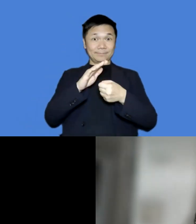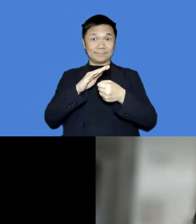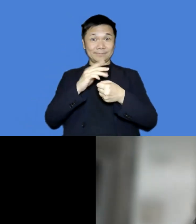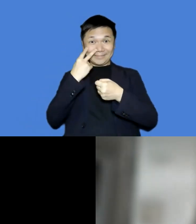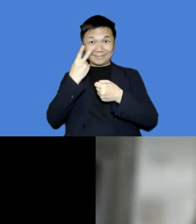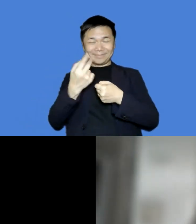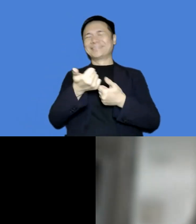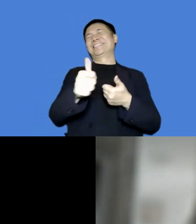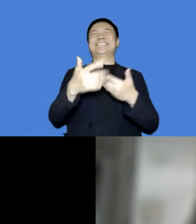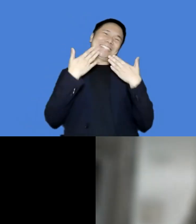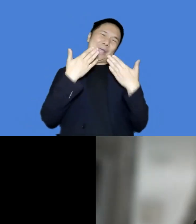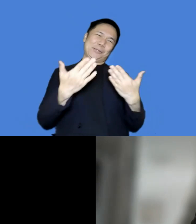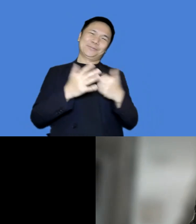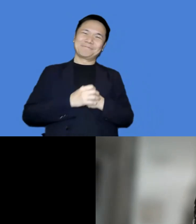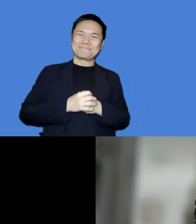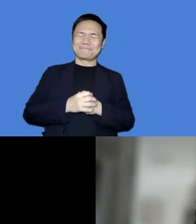so much.